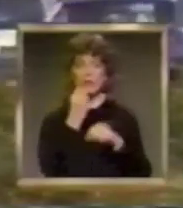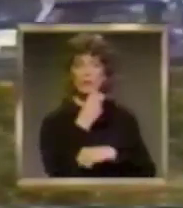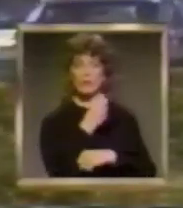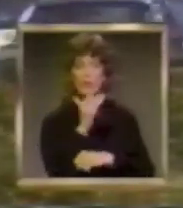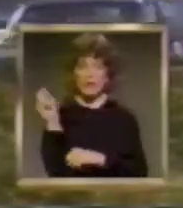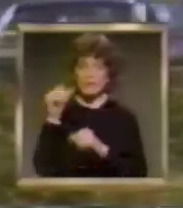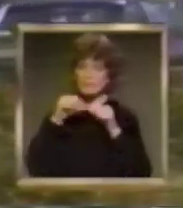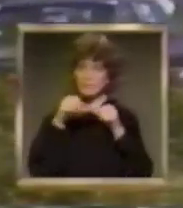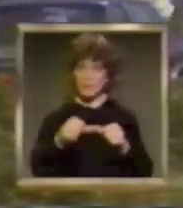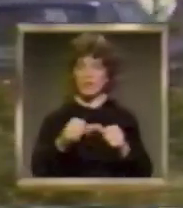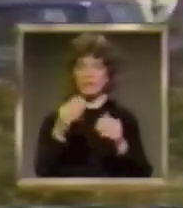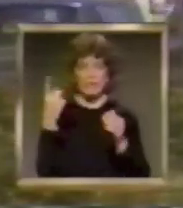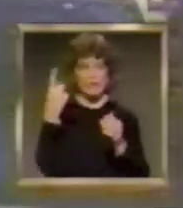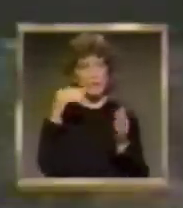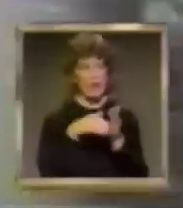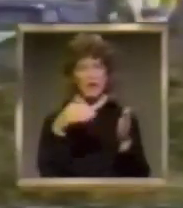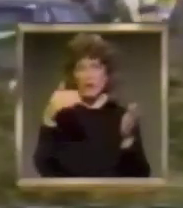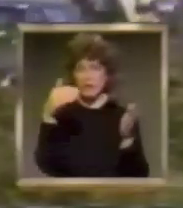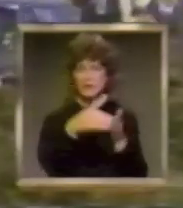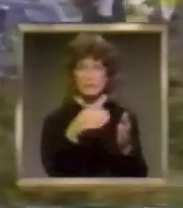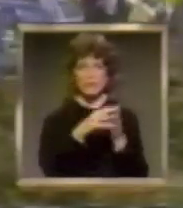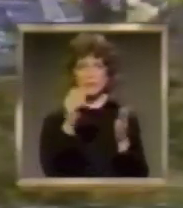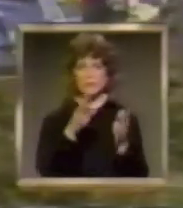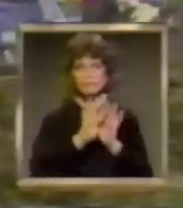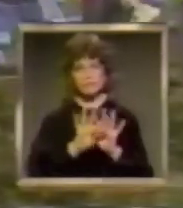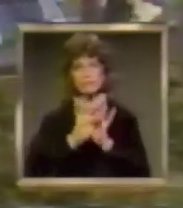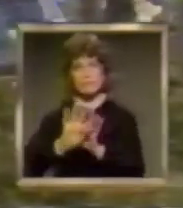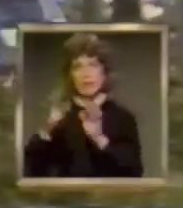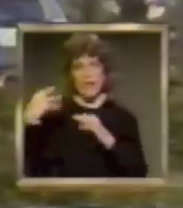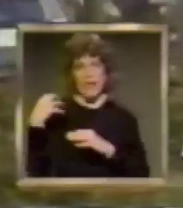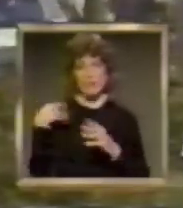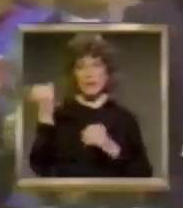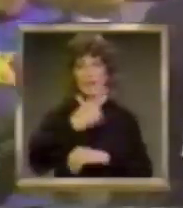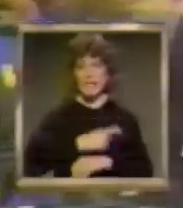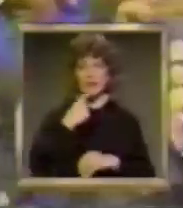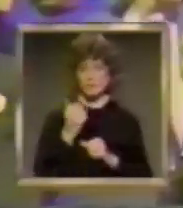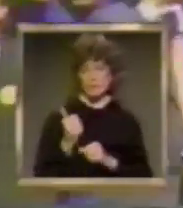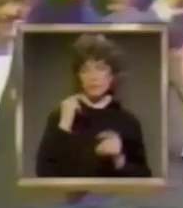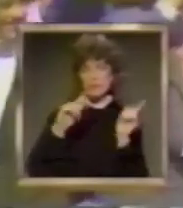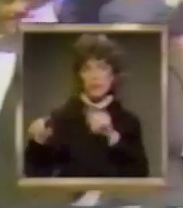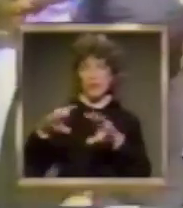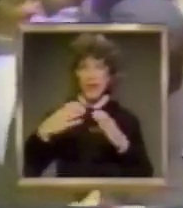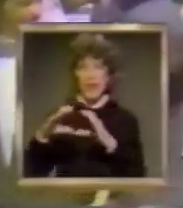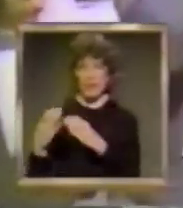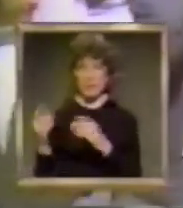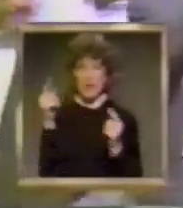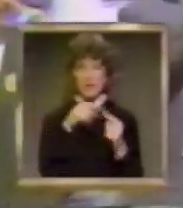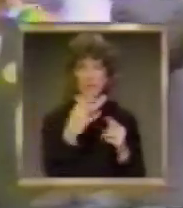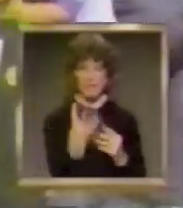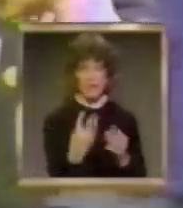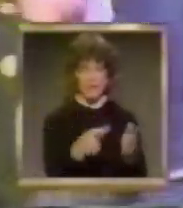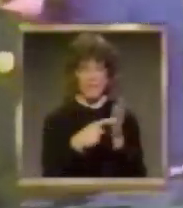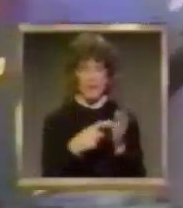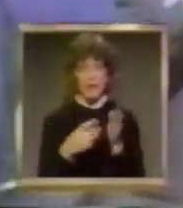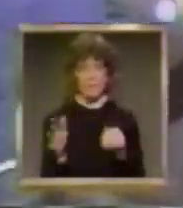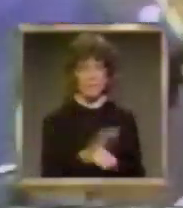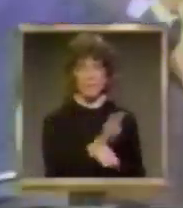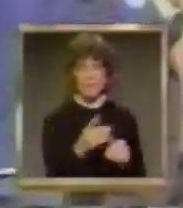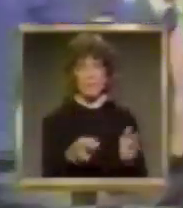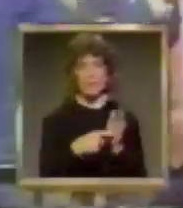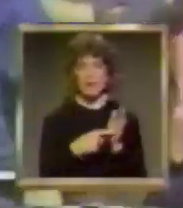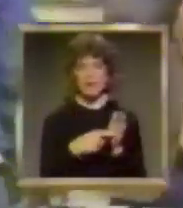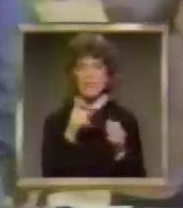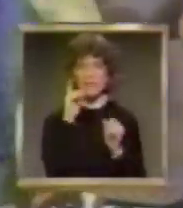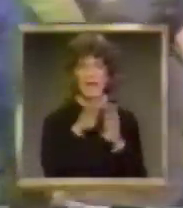protests continue. Thousands of students marched to the Capitol today saying they won't go back to their classes until their four demands are fully met.